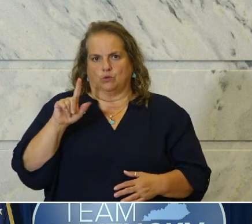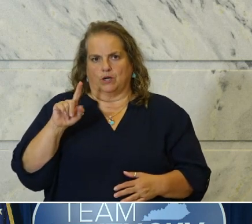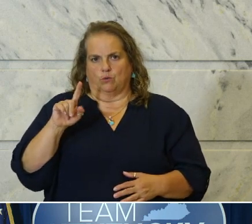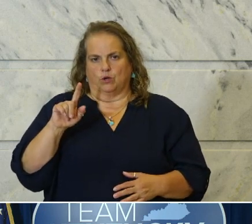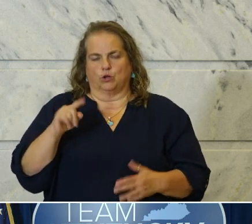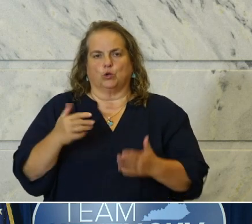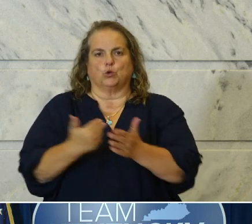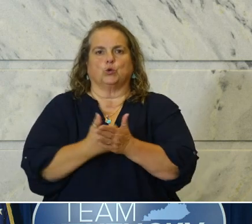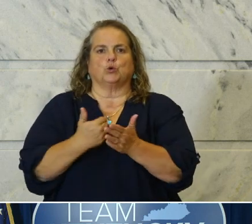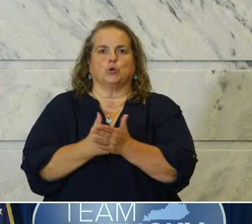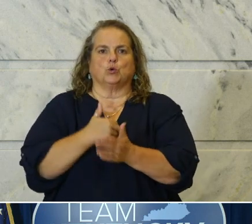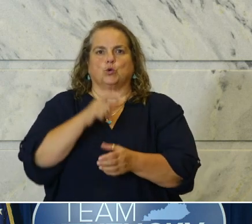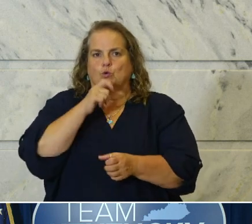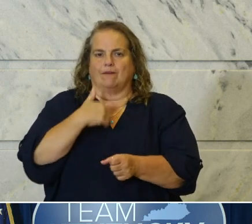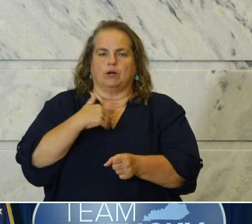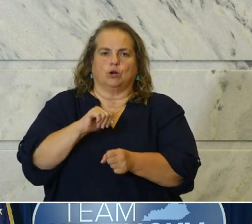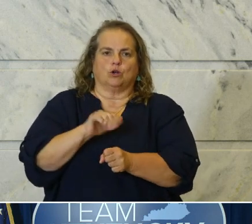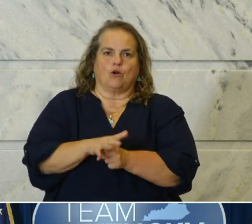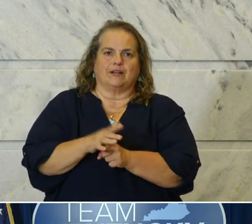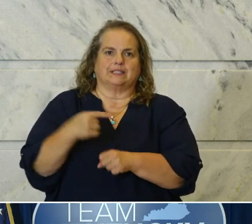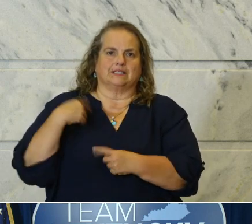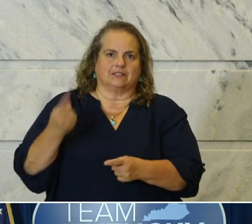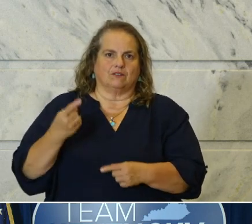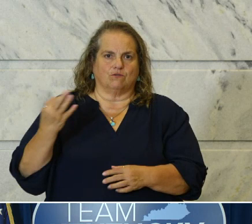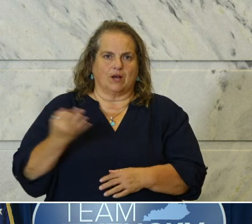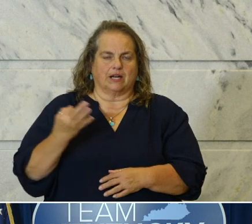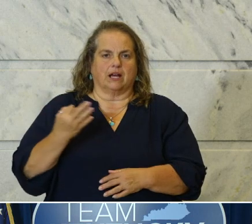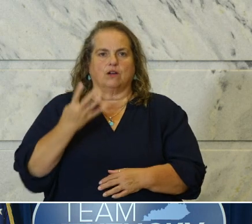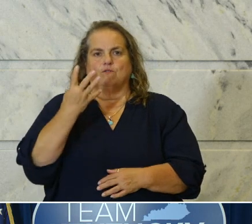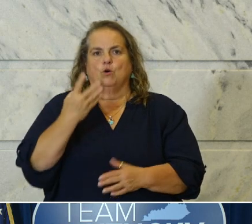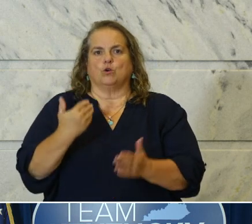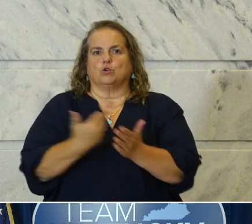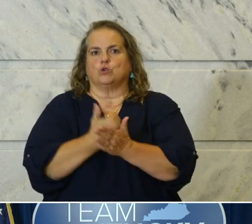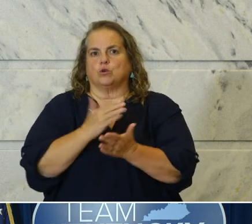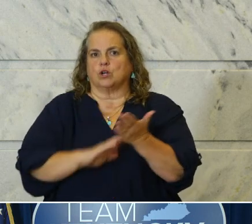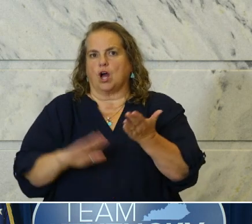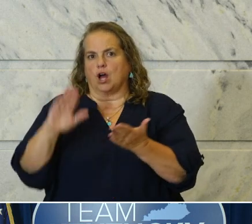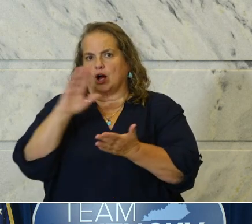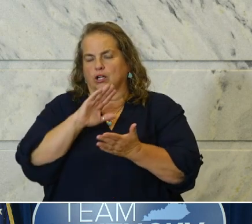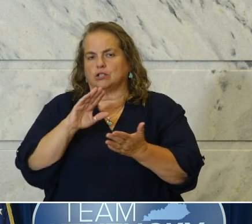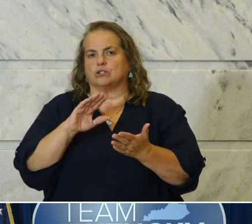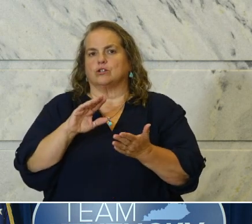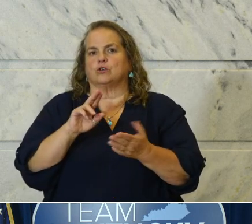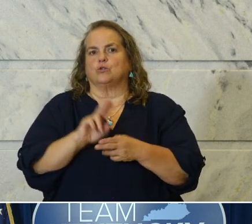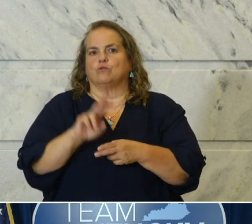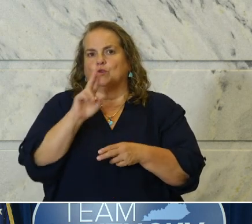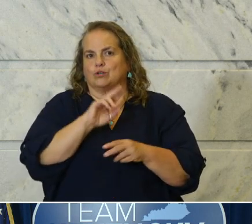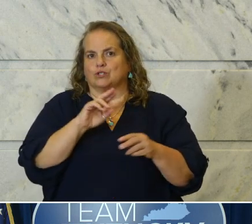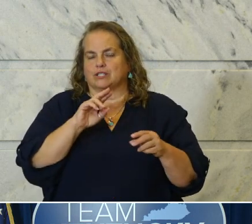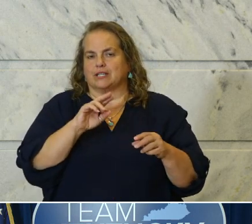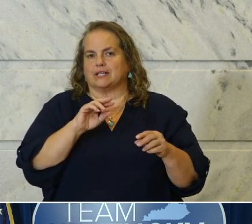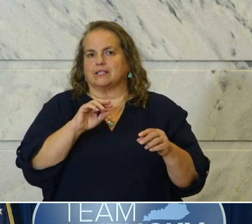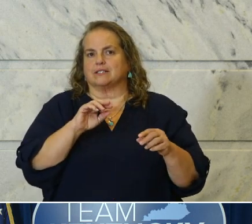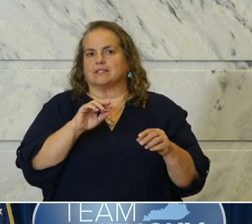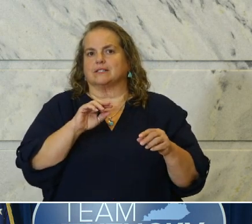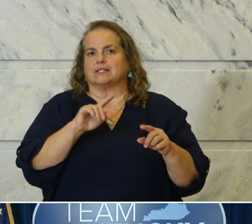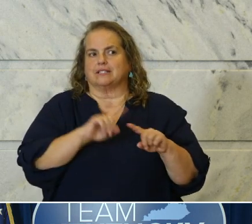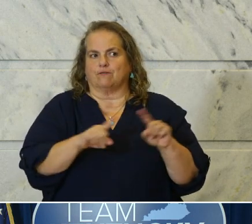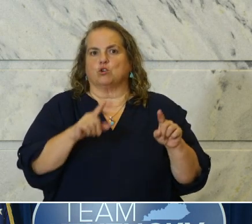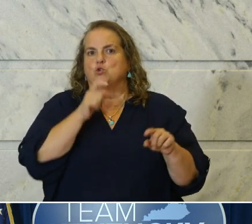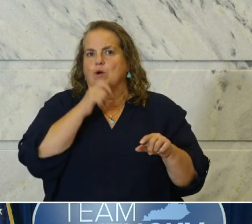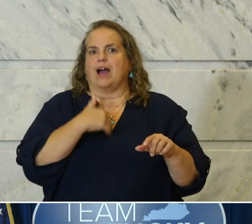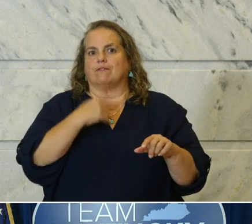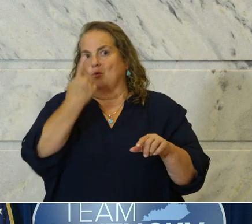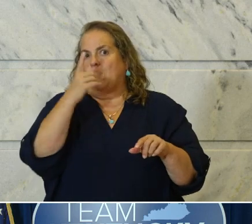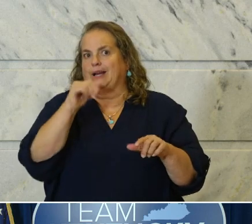new positive cases since Friday. 4 new colleges or universities with at least one